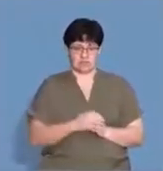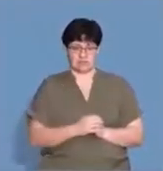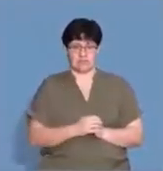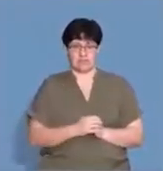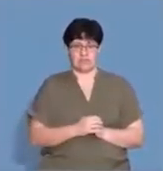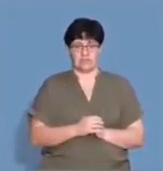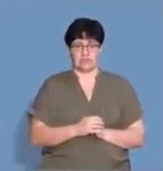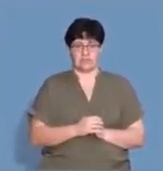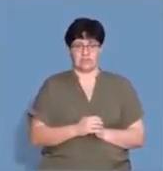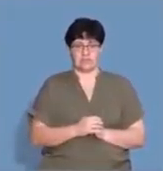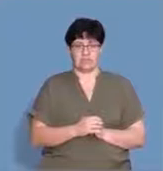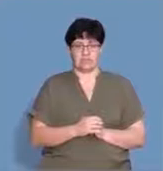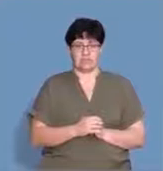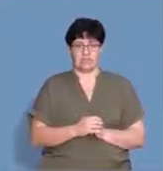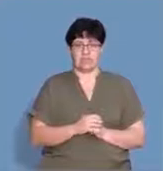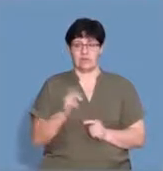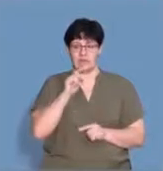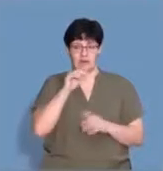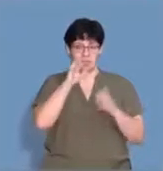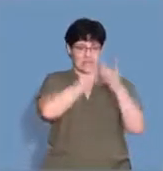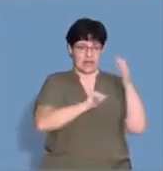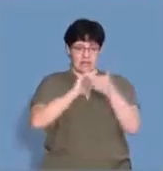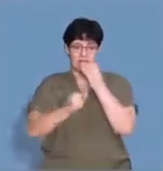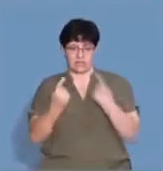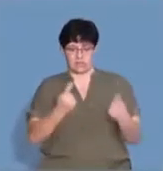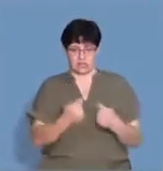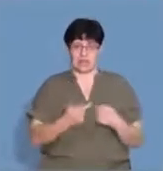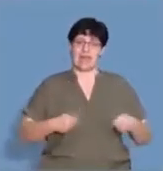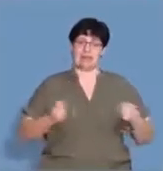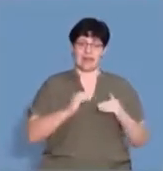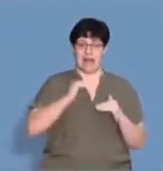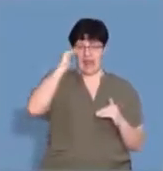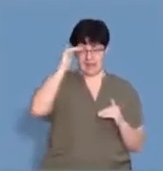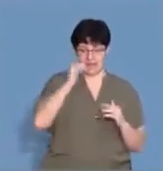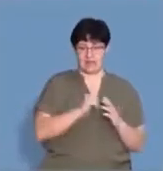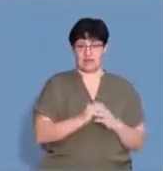2,500. And now if I minus these two, and I want my expenses higher,